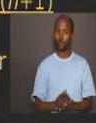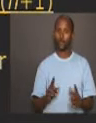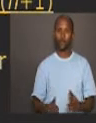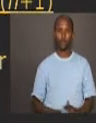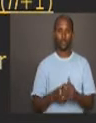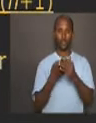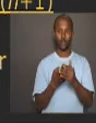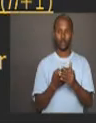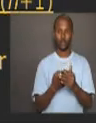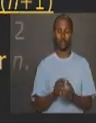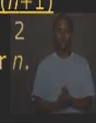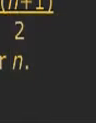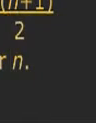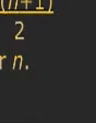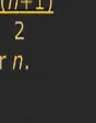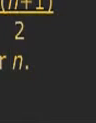Begin.